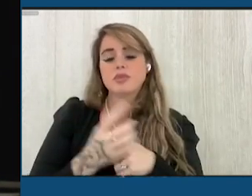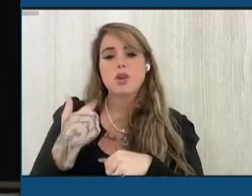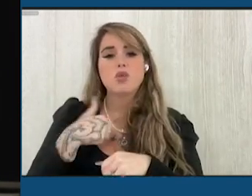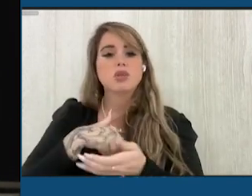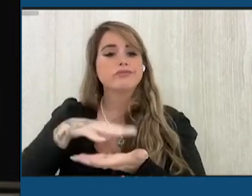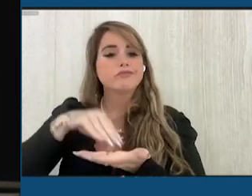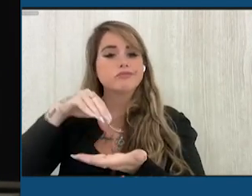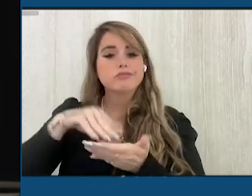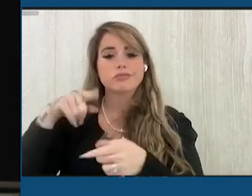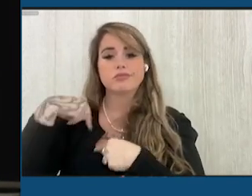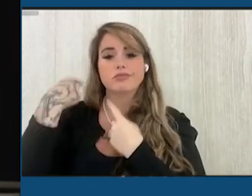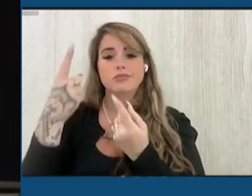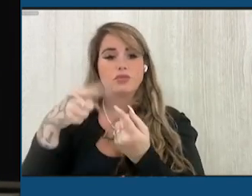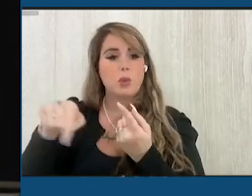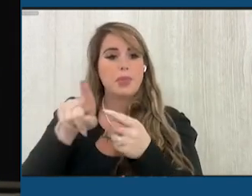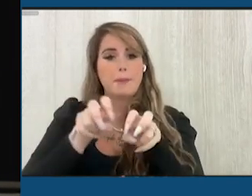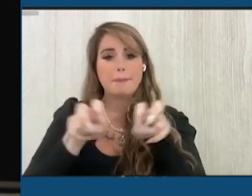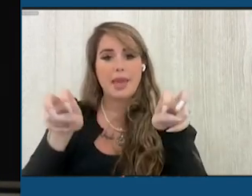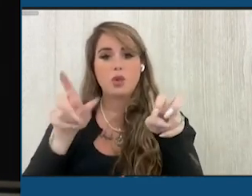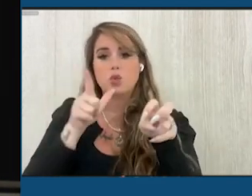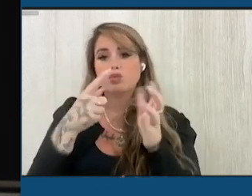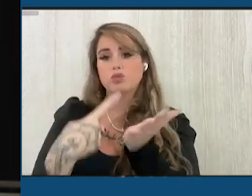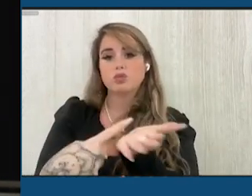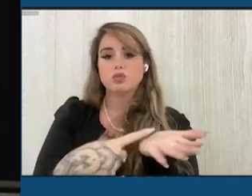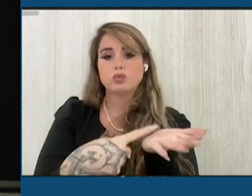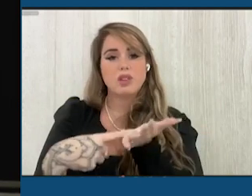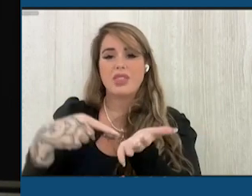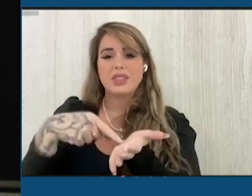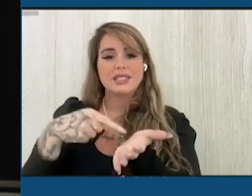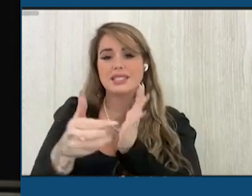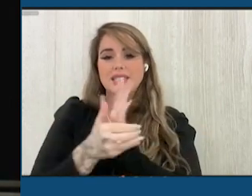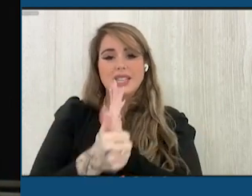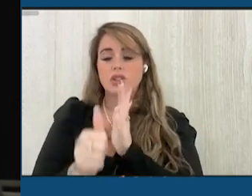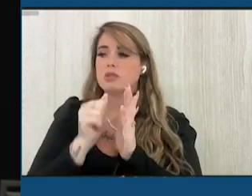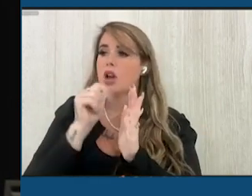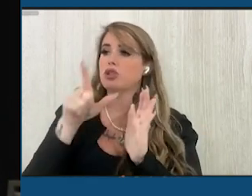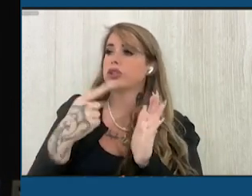thus far, these are not skills that someone just learns on their own.